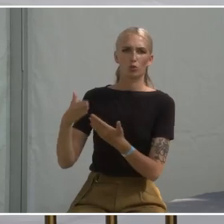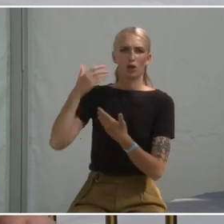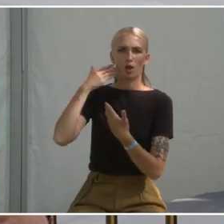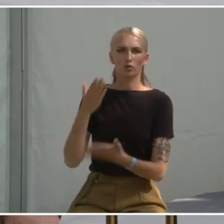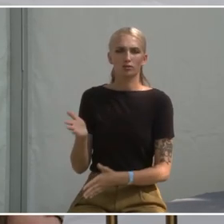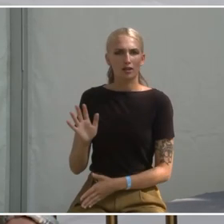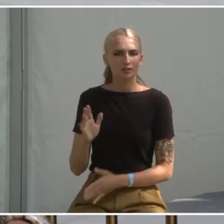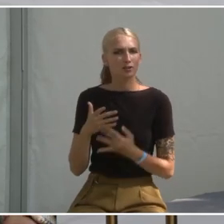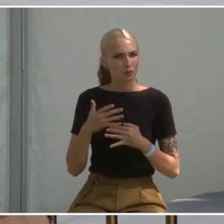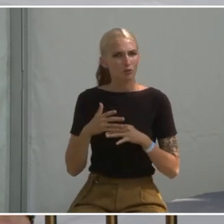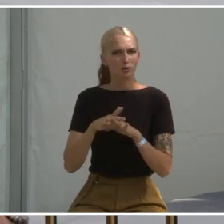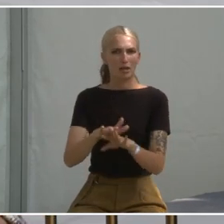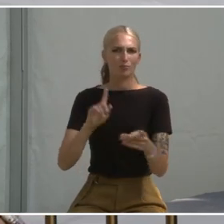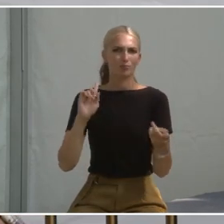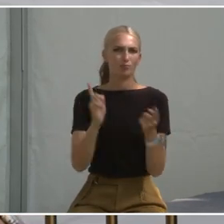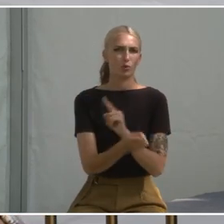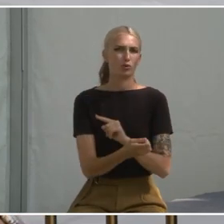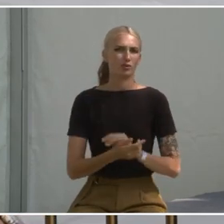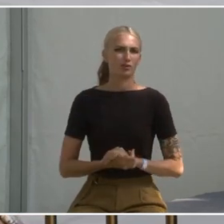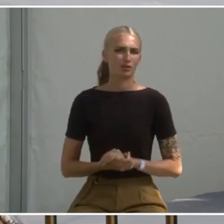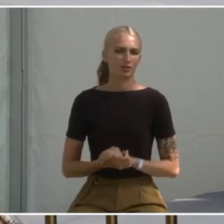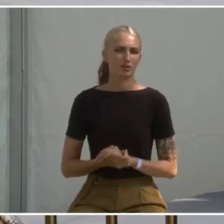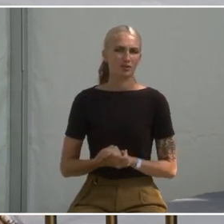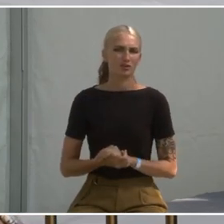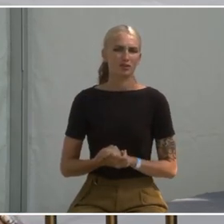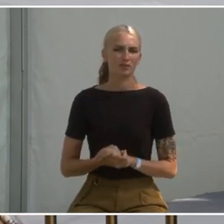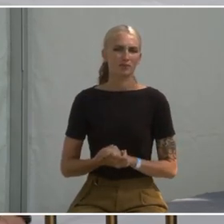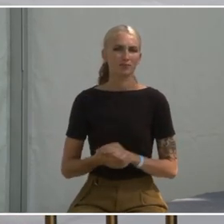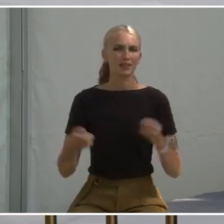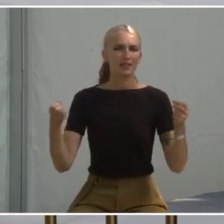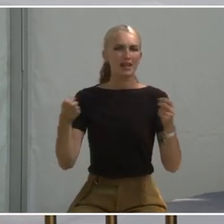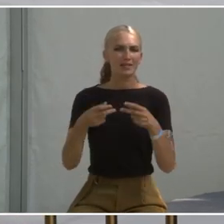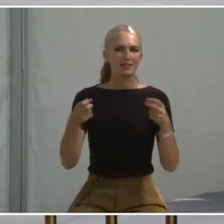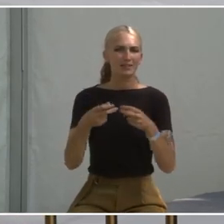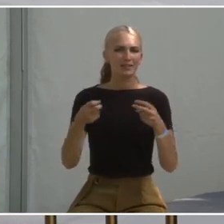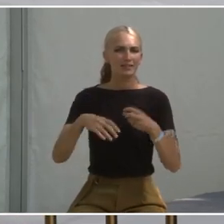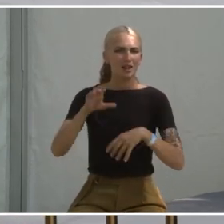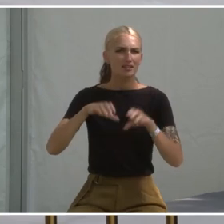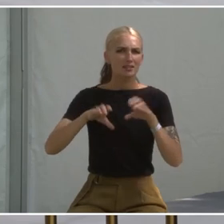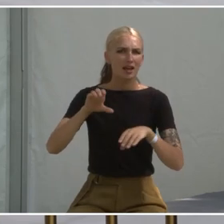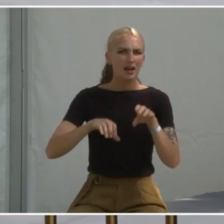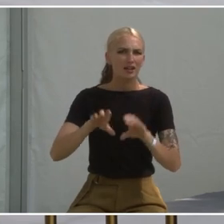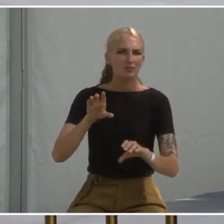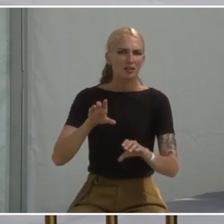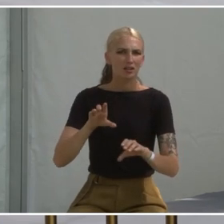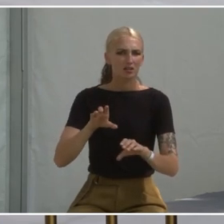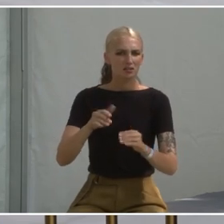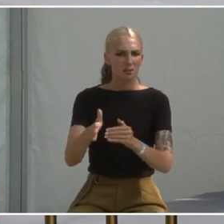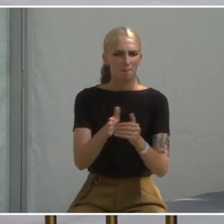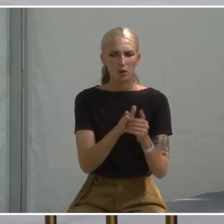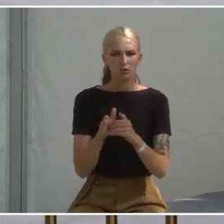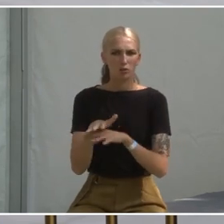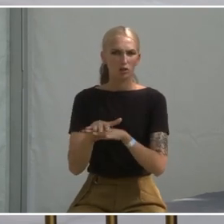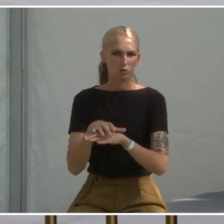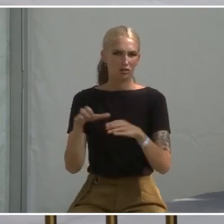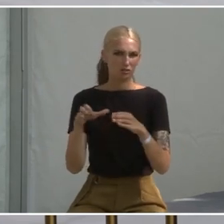the digitalization has had made it necessary that we redefine our society, so we make